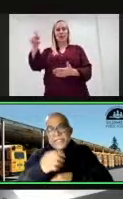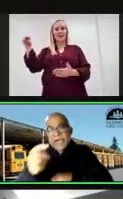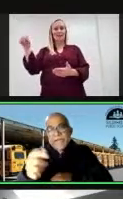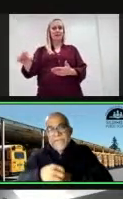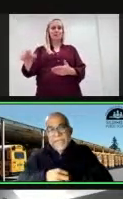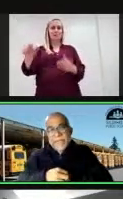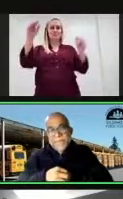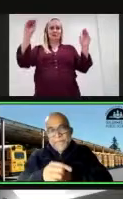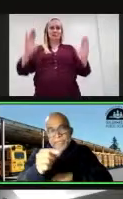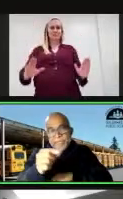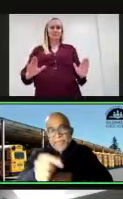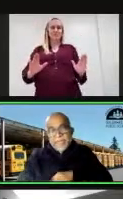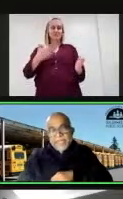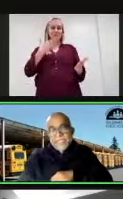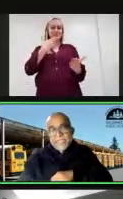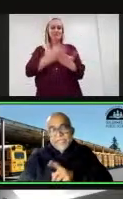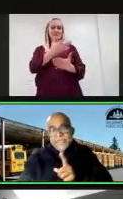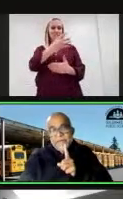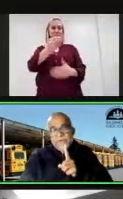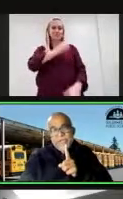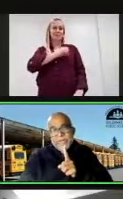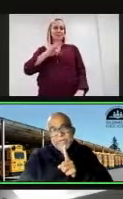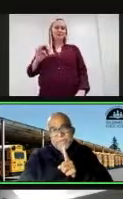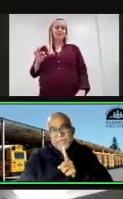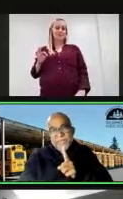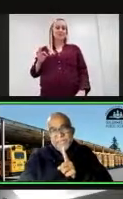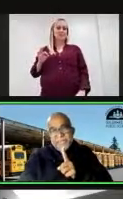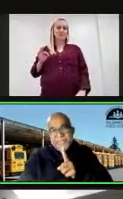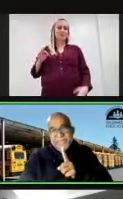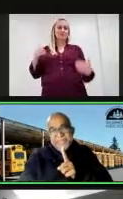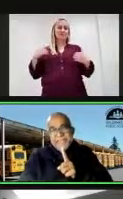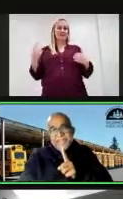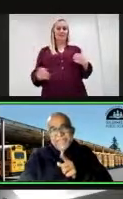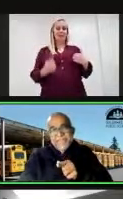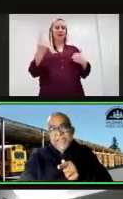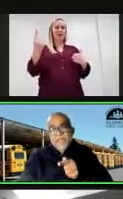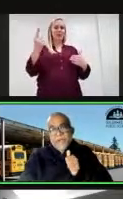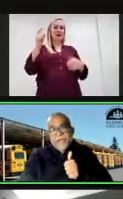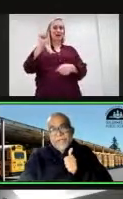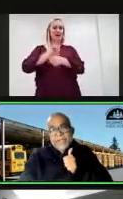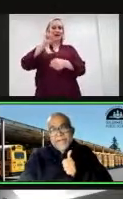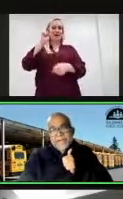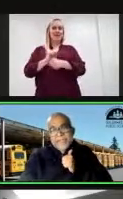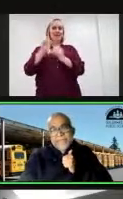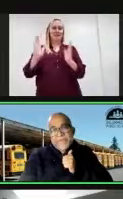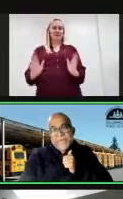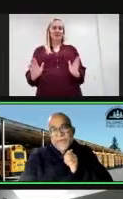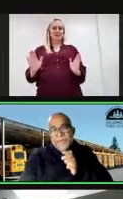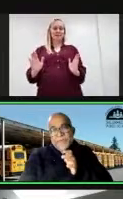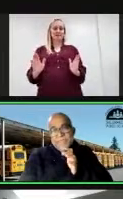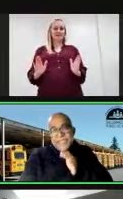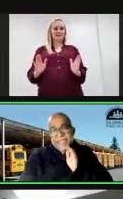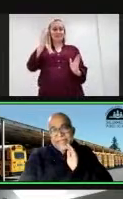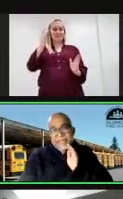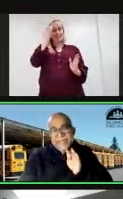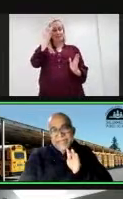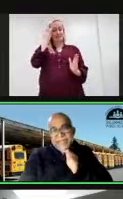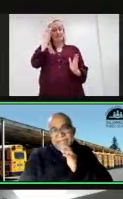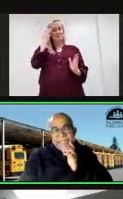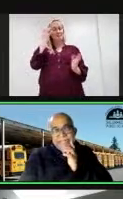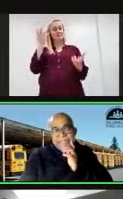and the staff well. But at least we have only one employee, and we really want to get ourselves at a global stage